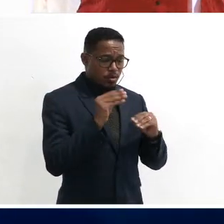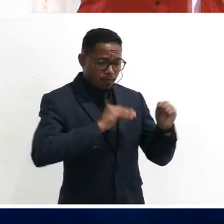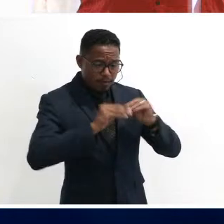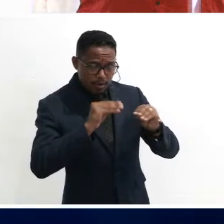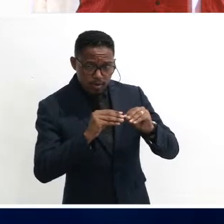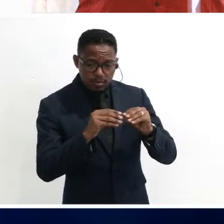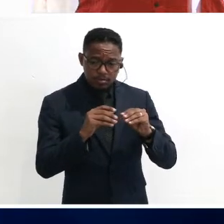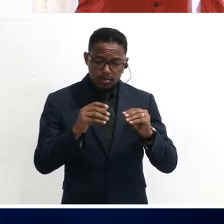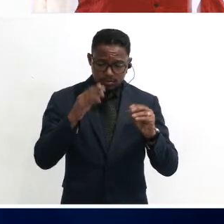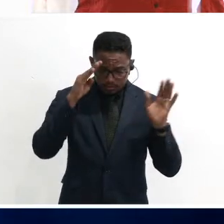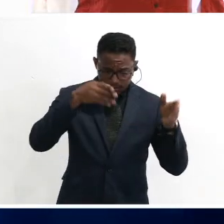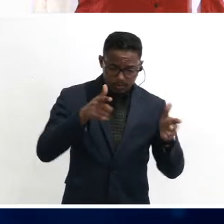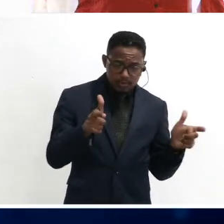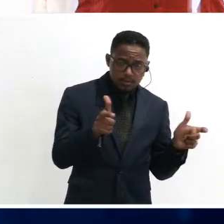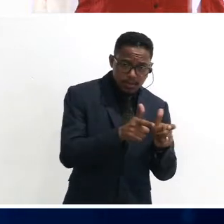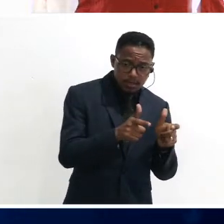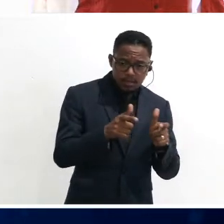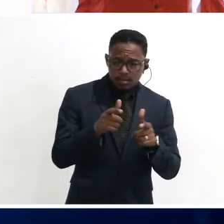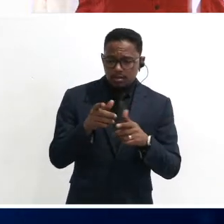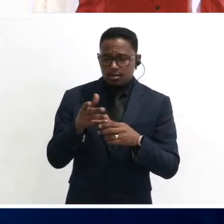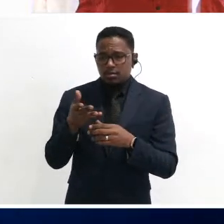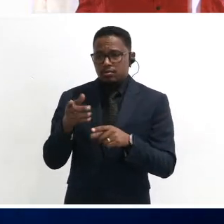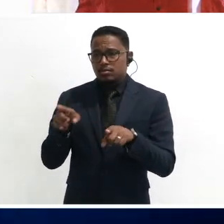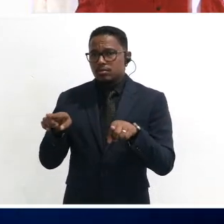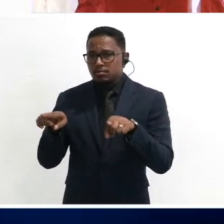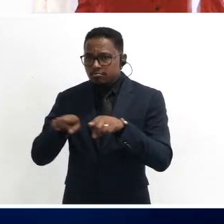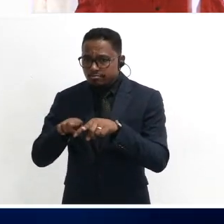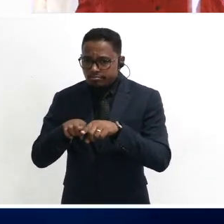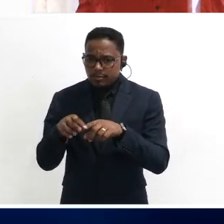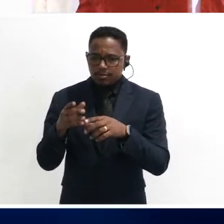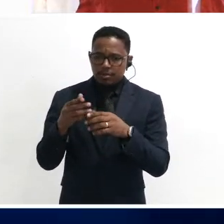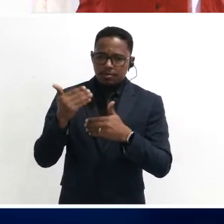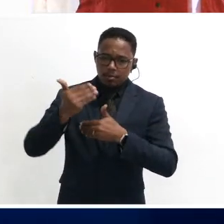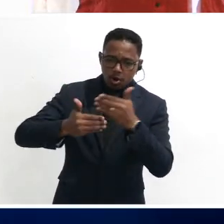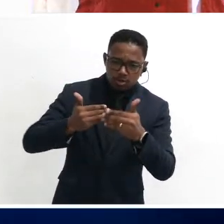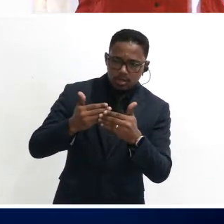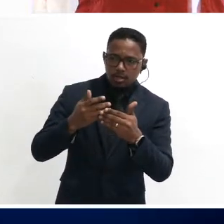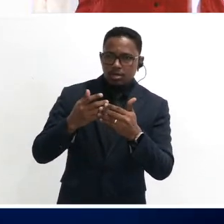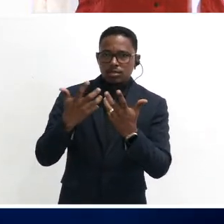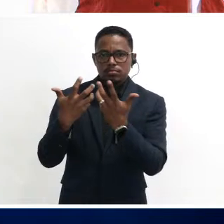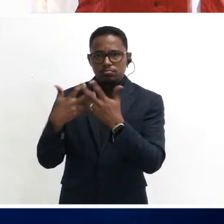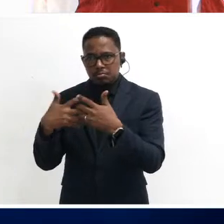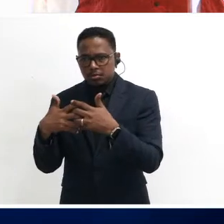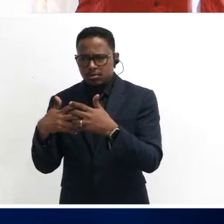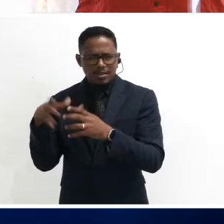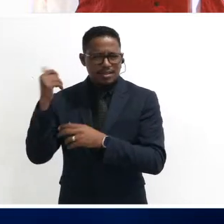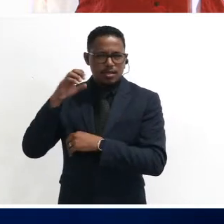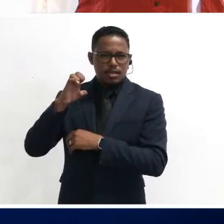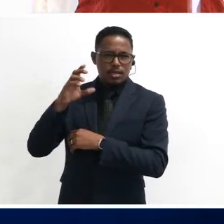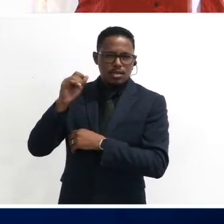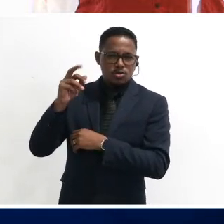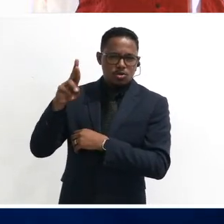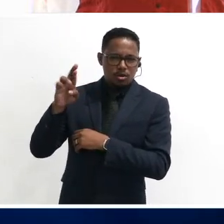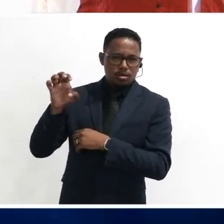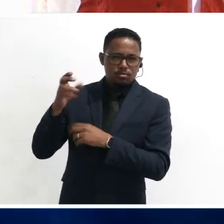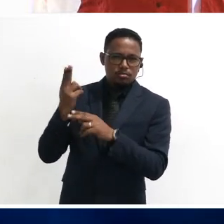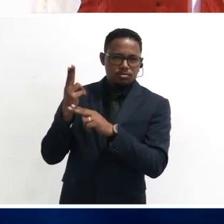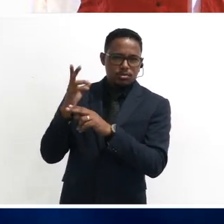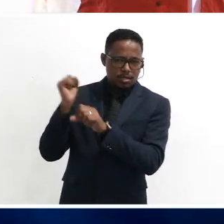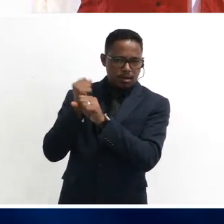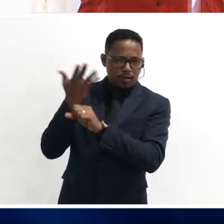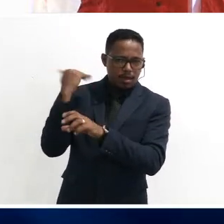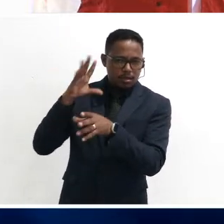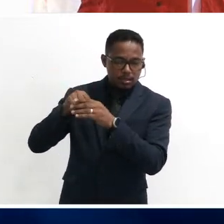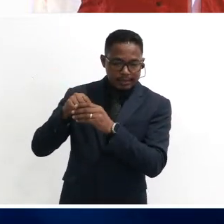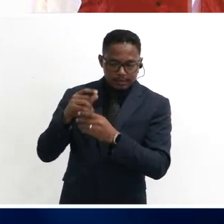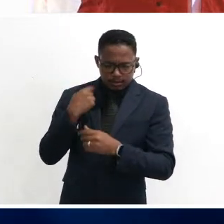the processes and equipment that we put in at Amcor when I was there you would find in a wafer fab. Now, we were doing